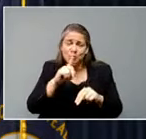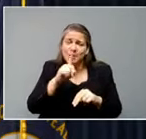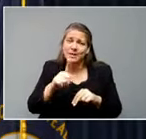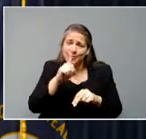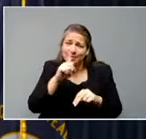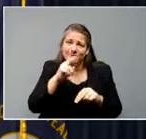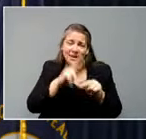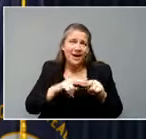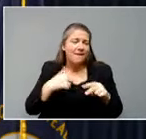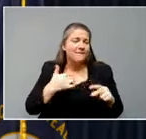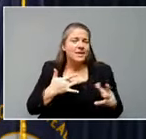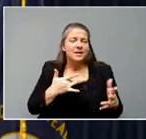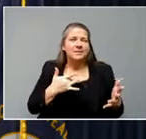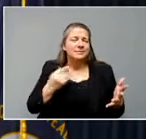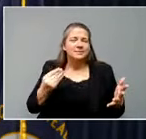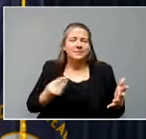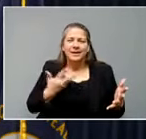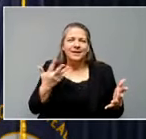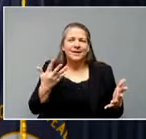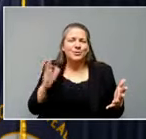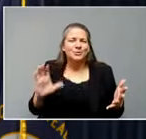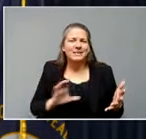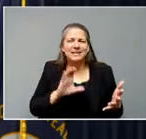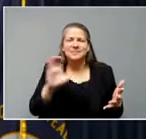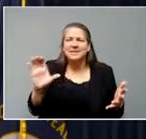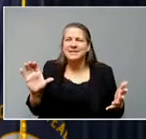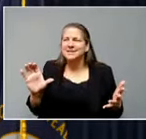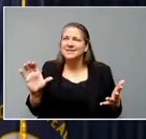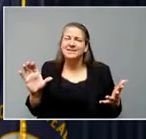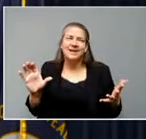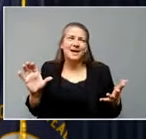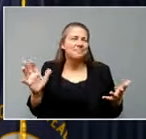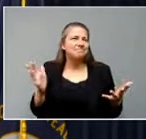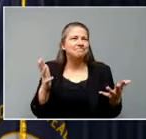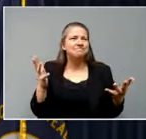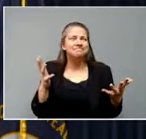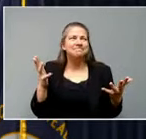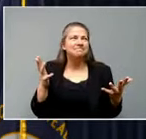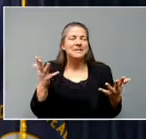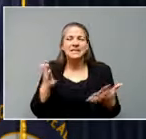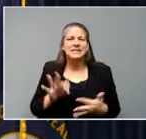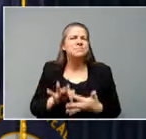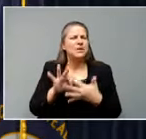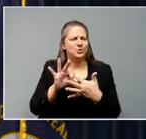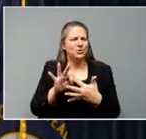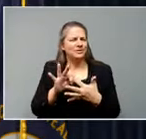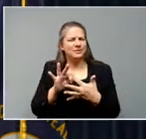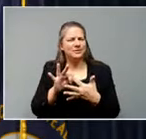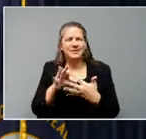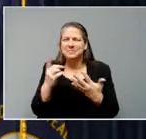feeling this Christmas maybe in different and special ways.